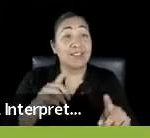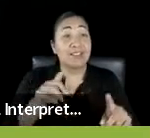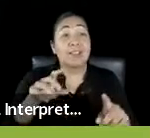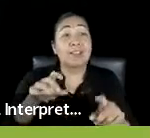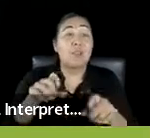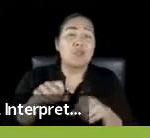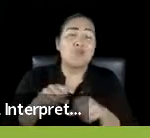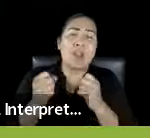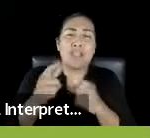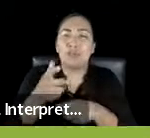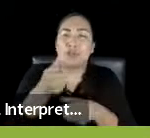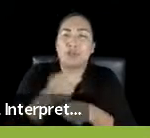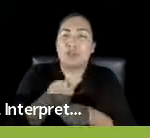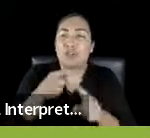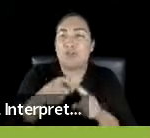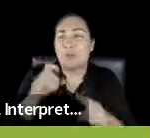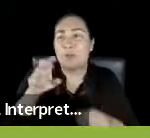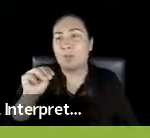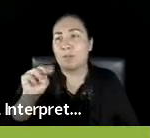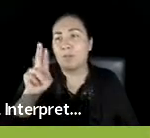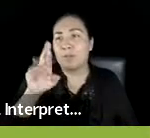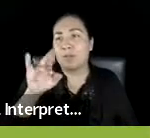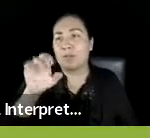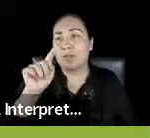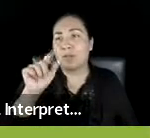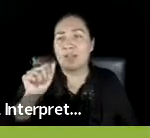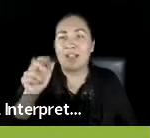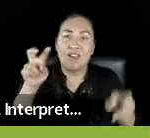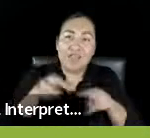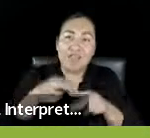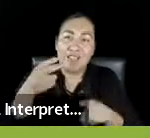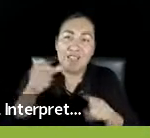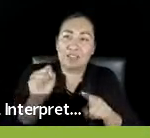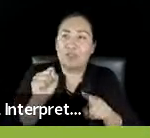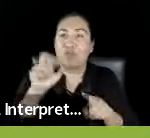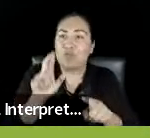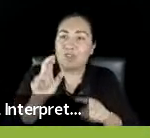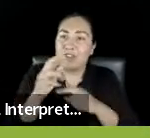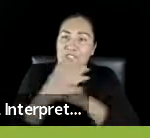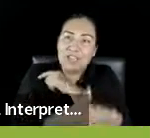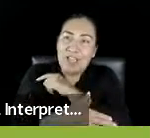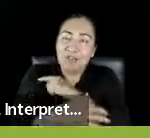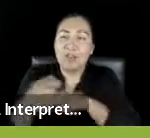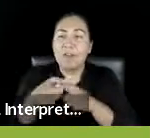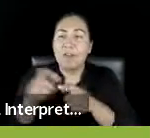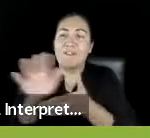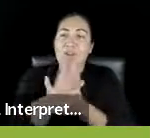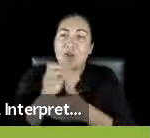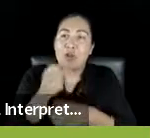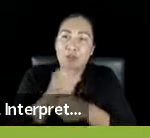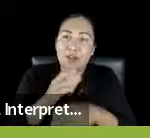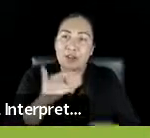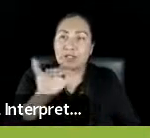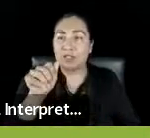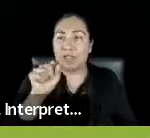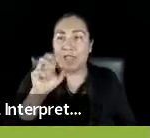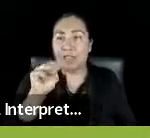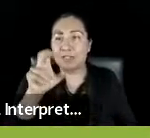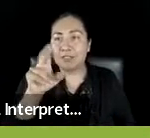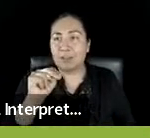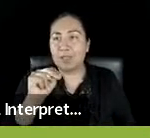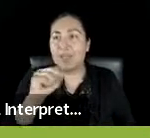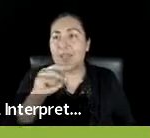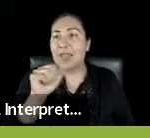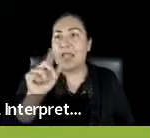Your Trust from Murrieta Valley High School in Riverside County from filmmakers Jasmine Ogg and Addison Caudry with support from advisor Ella